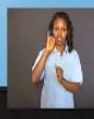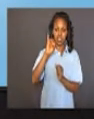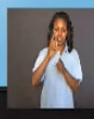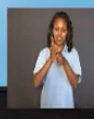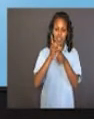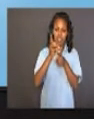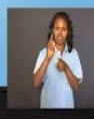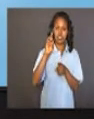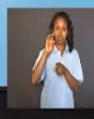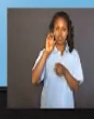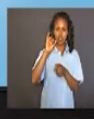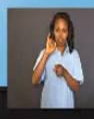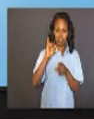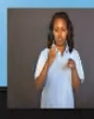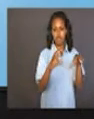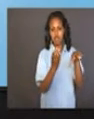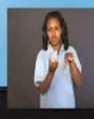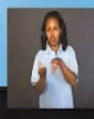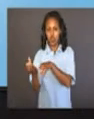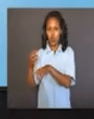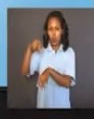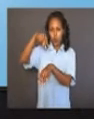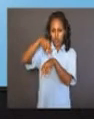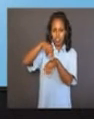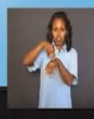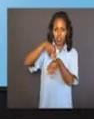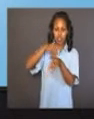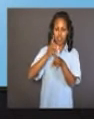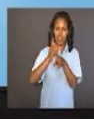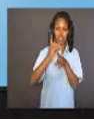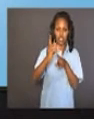direct currents flow in constant directions.